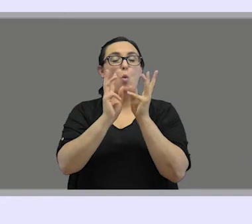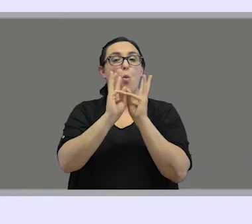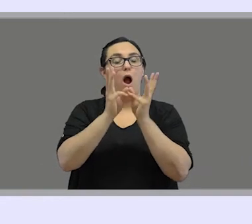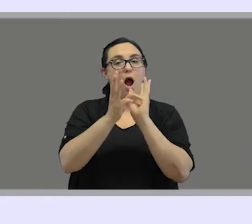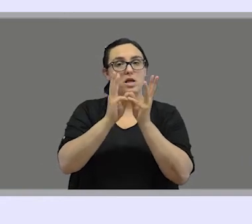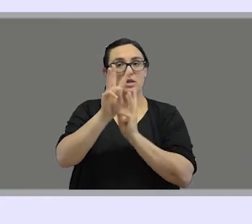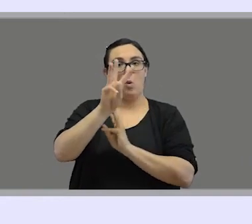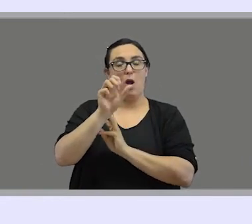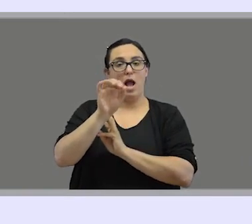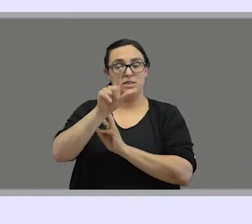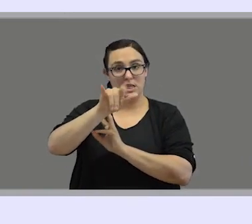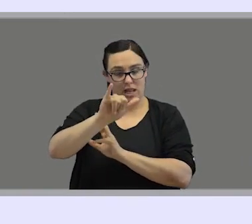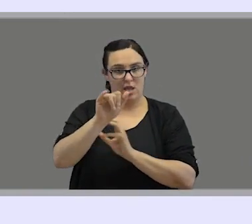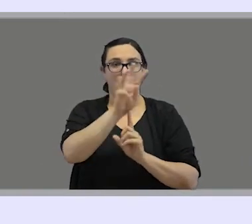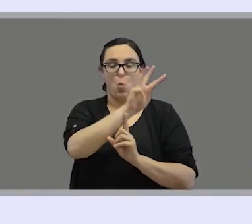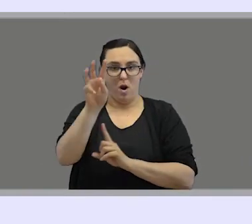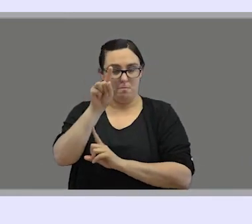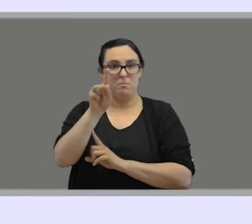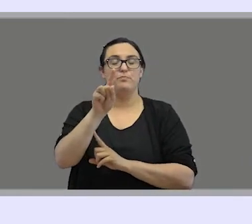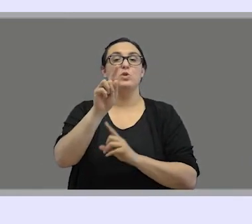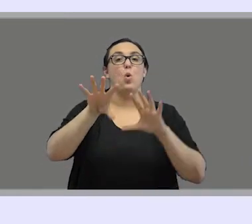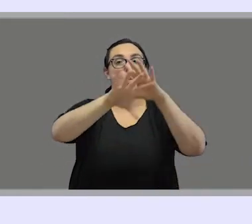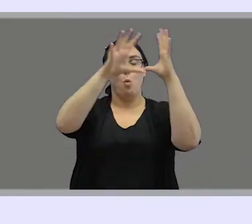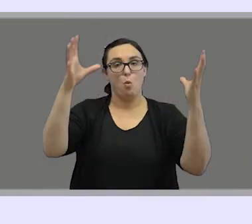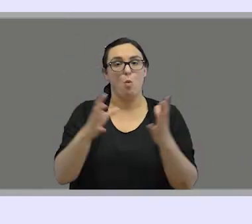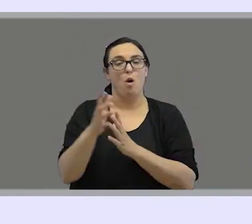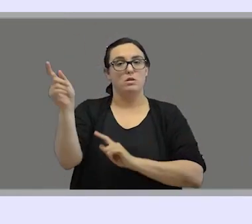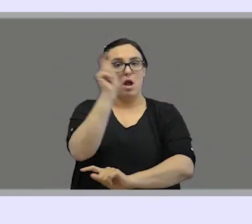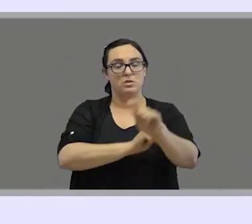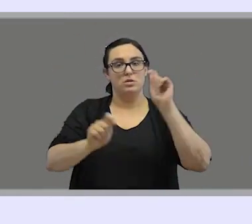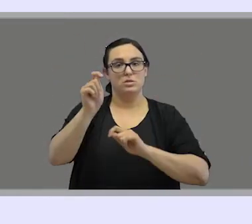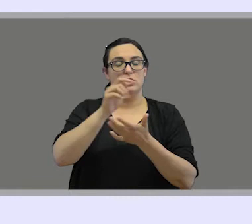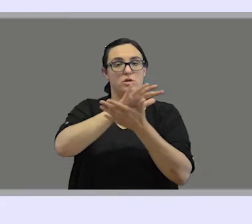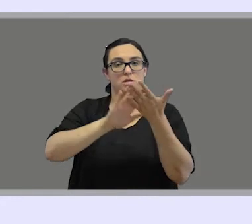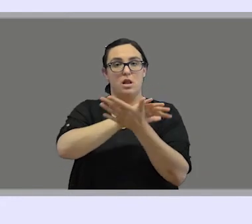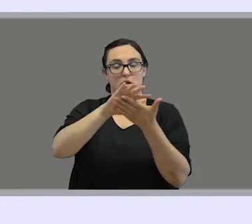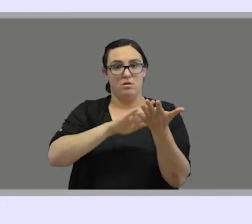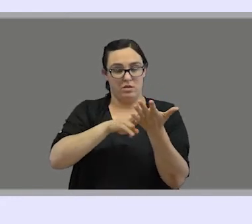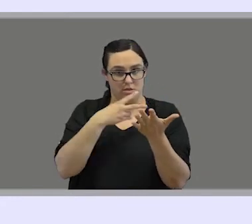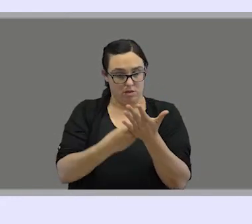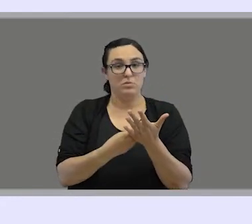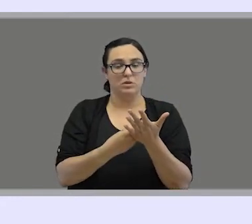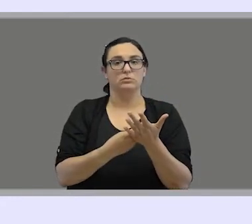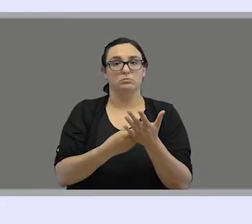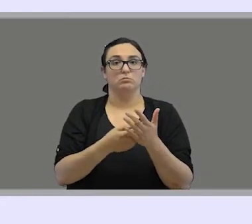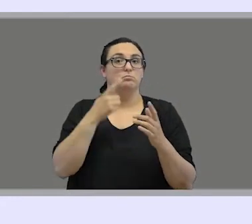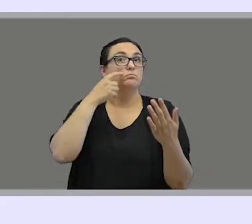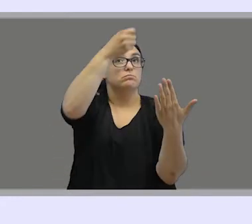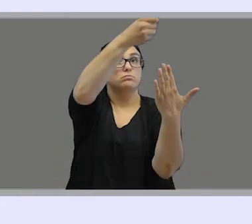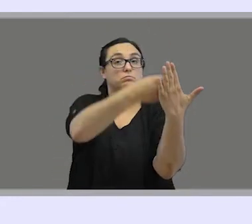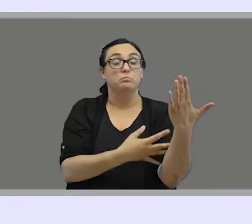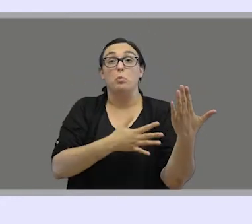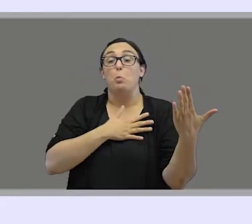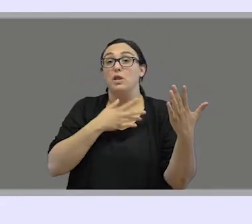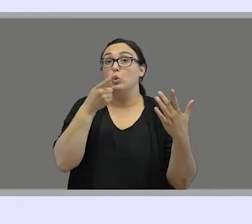WASLI website, that is the World Association of Sign Language Interpreters. If your country is not listed on